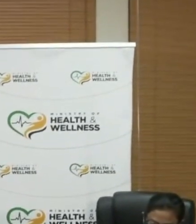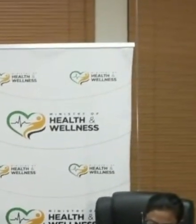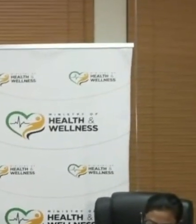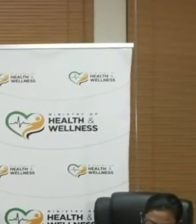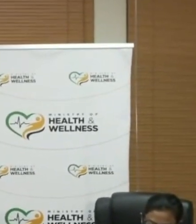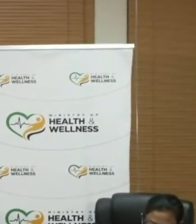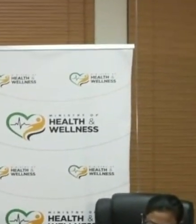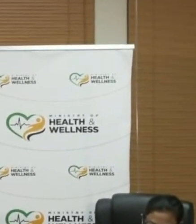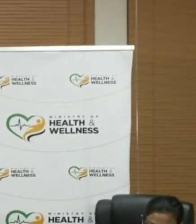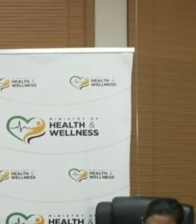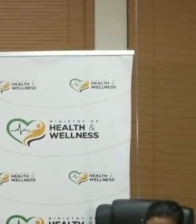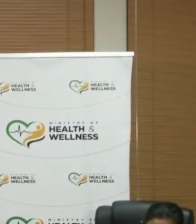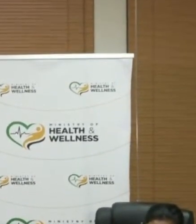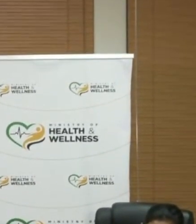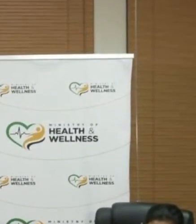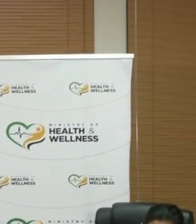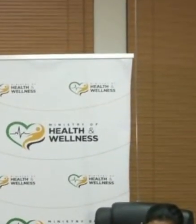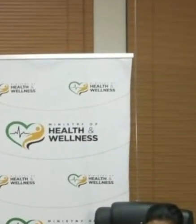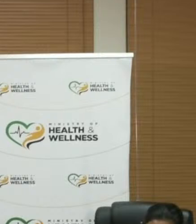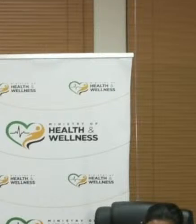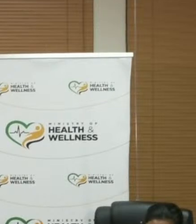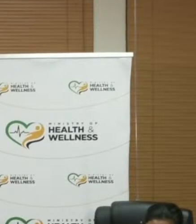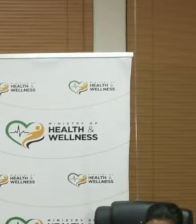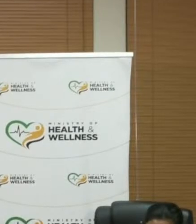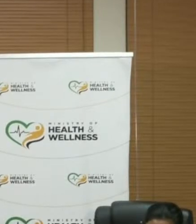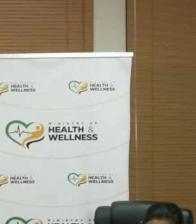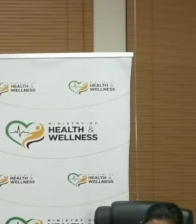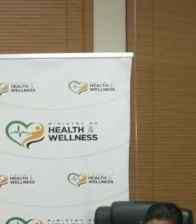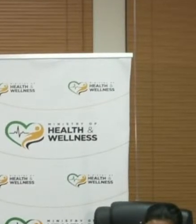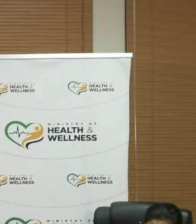for the panel.